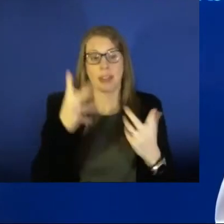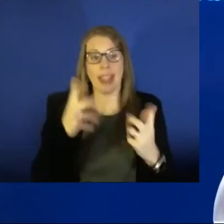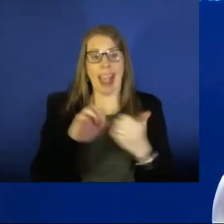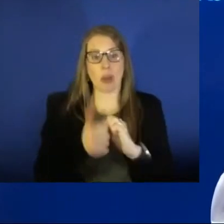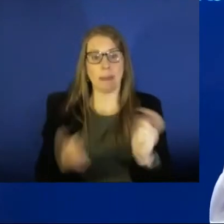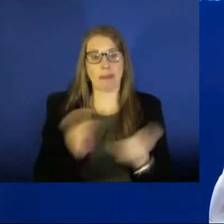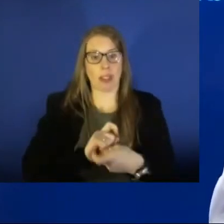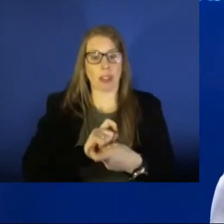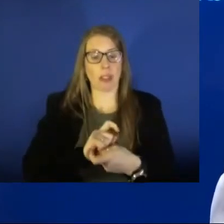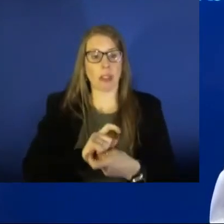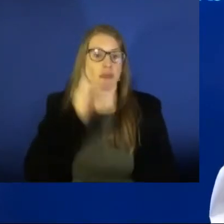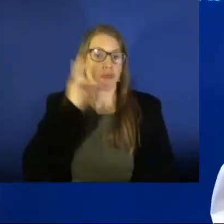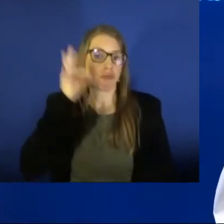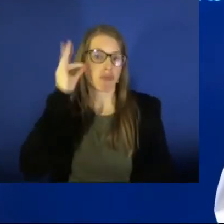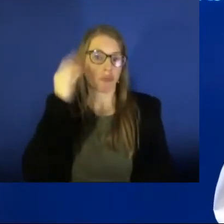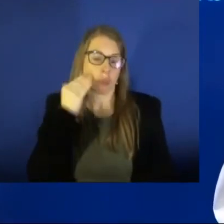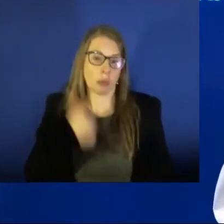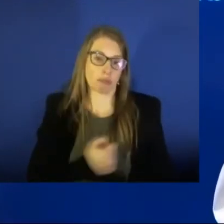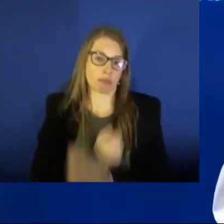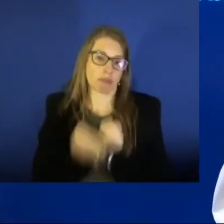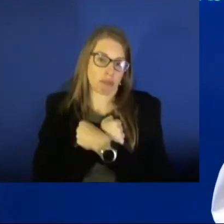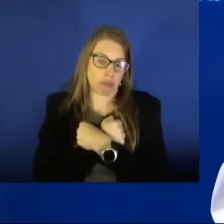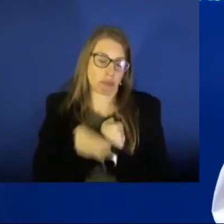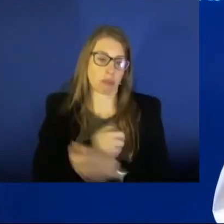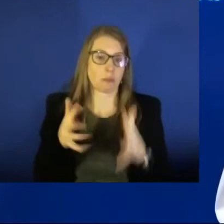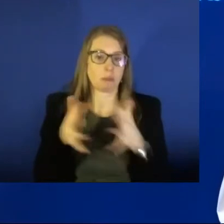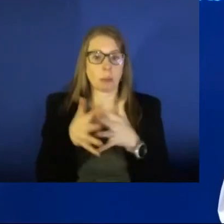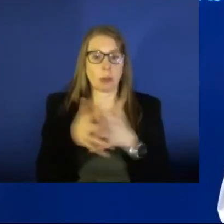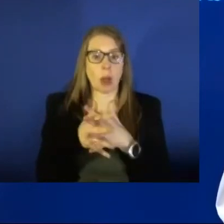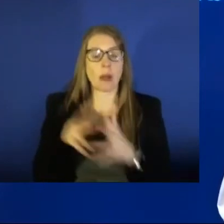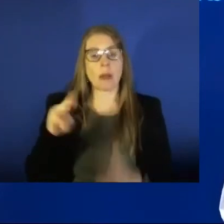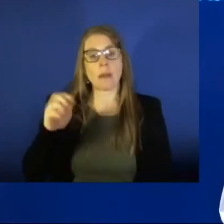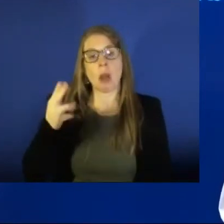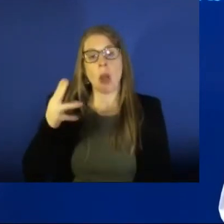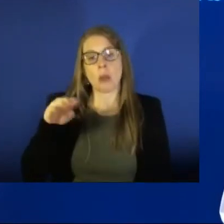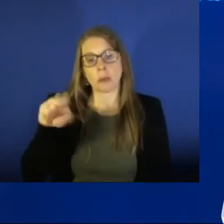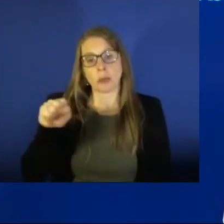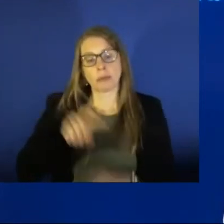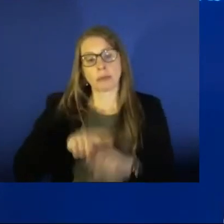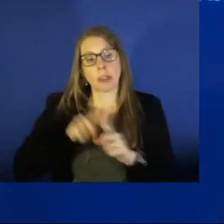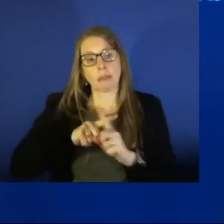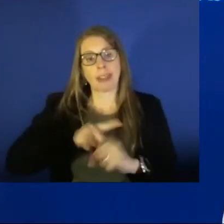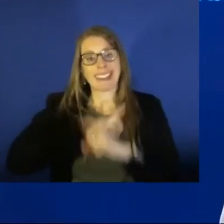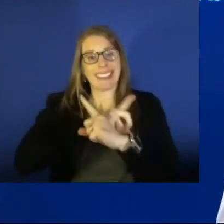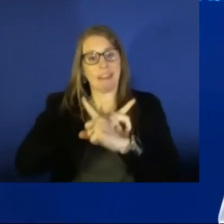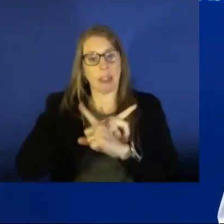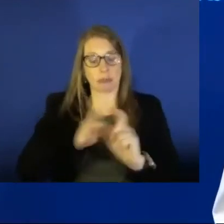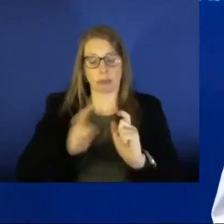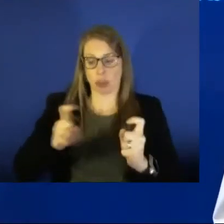Chiefs, and you all know I love football, so when Mahomes is facing a different defense, he's got to change his plan,